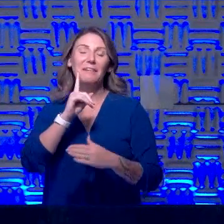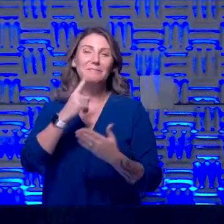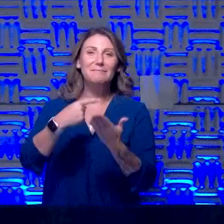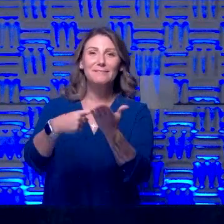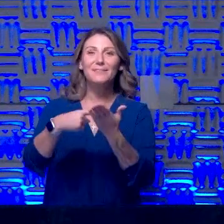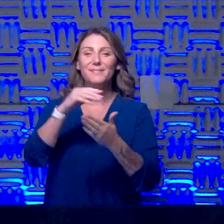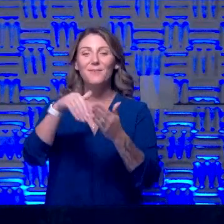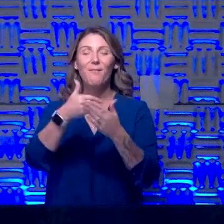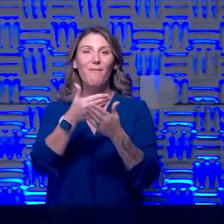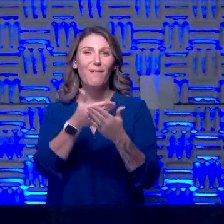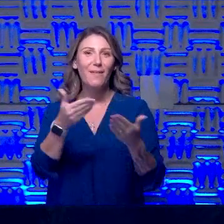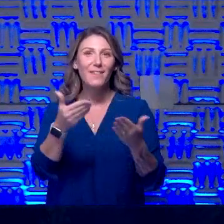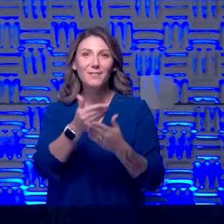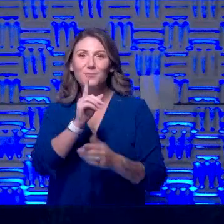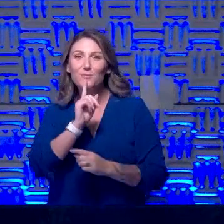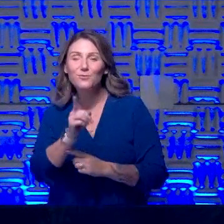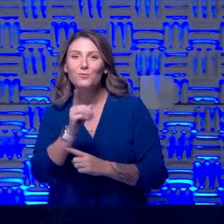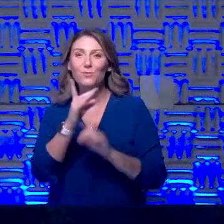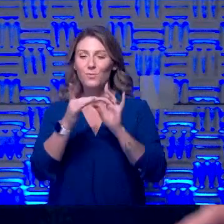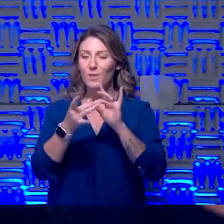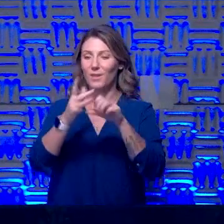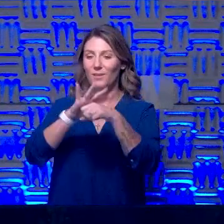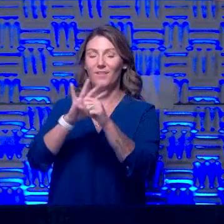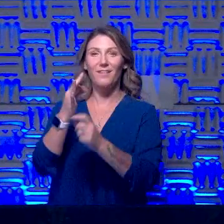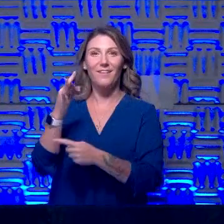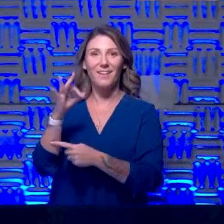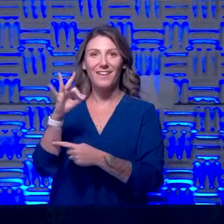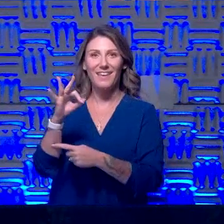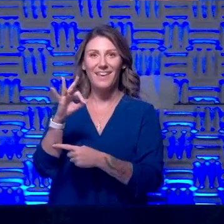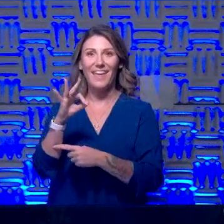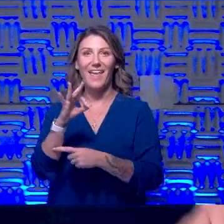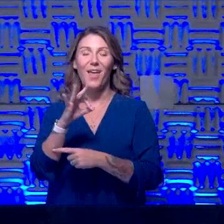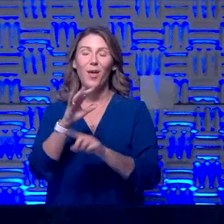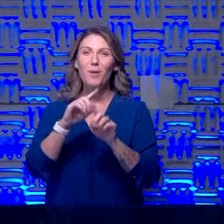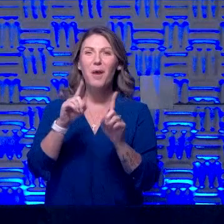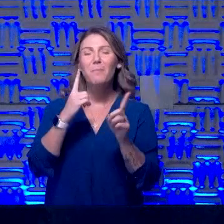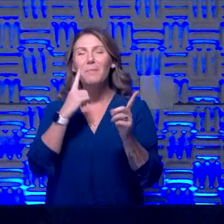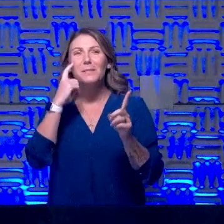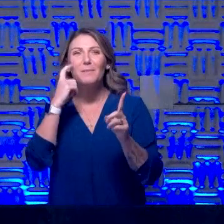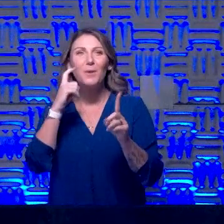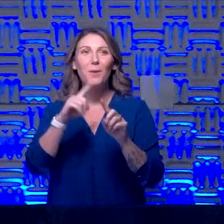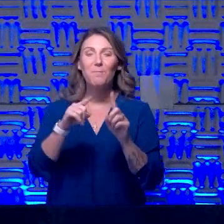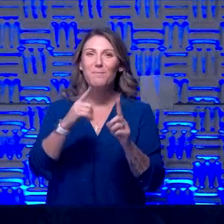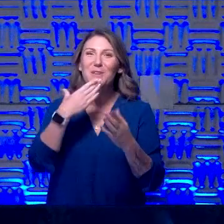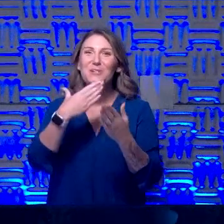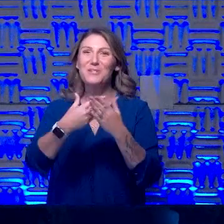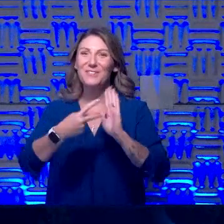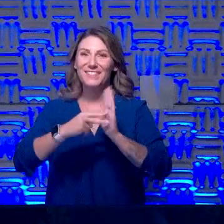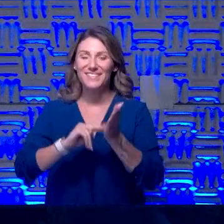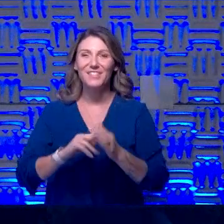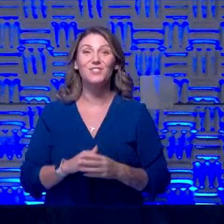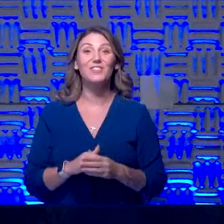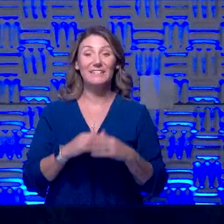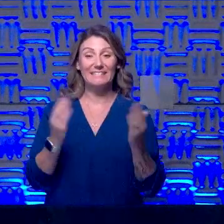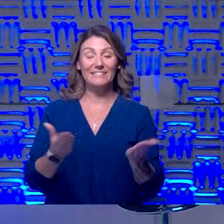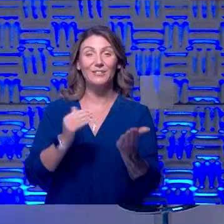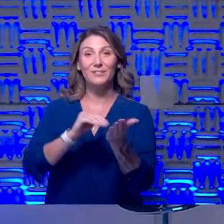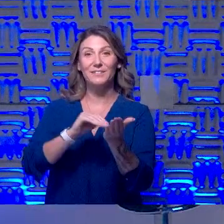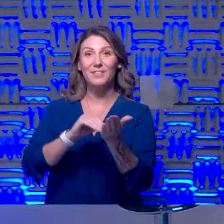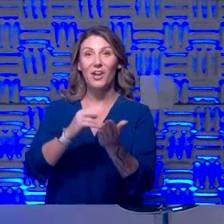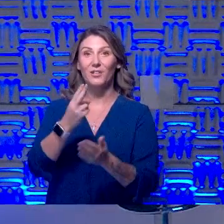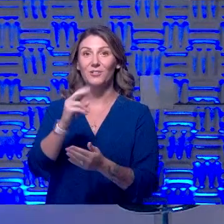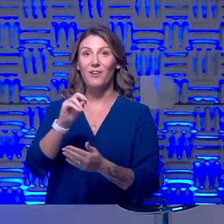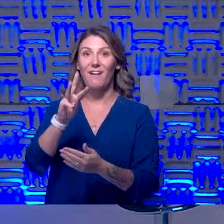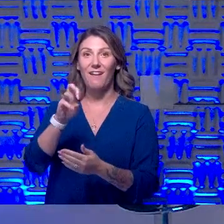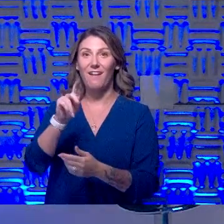about coronavirus and speculating about those things or not, but always with good intentions. Yeah. I'm here with Dana Hawkinson, Doc Hawk, our Medical Director